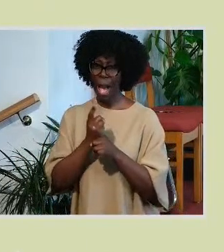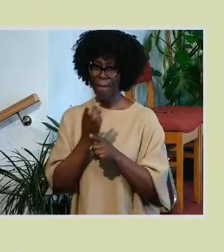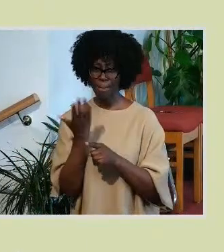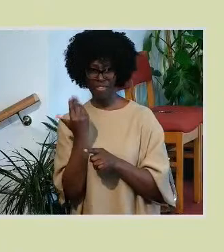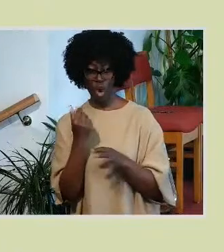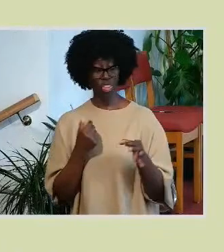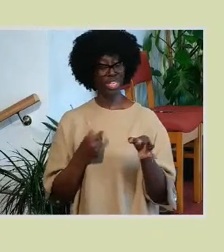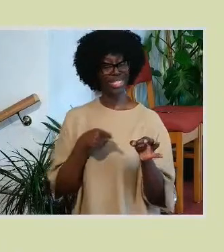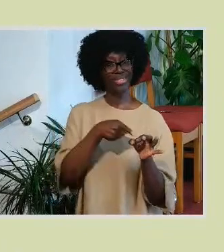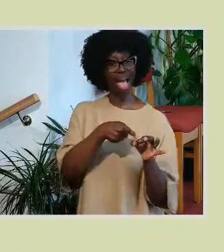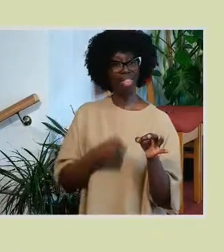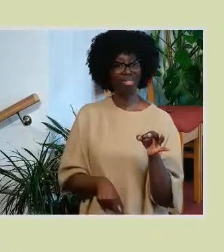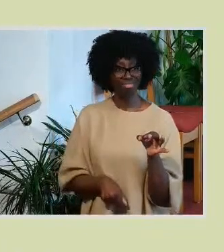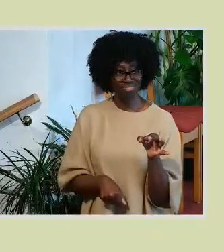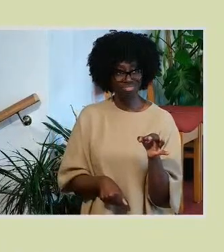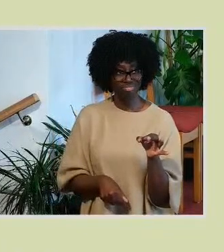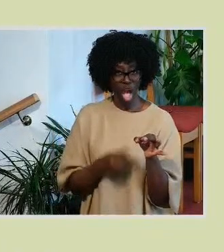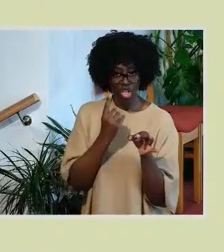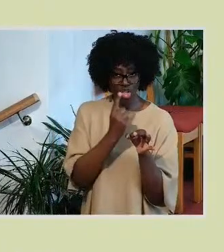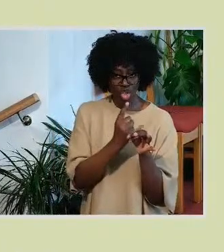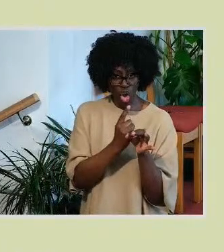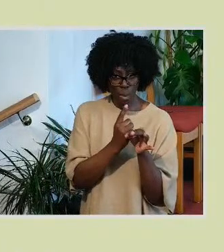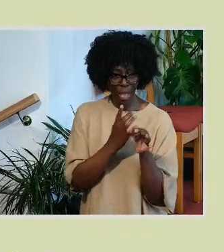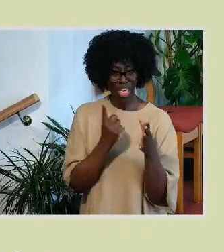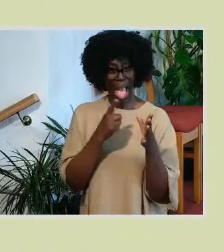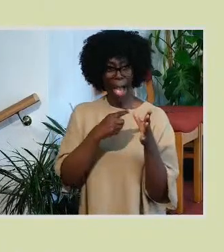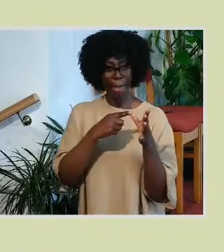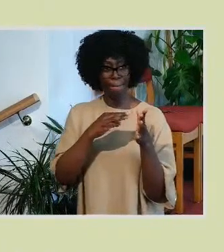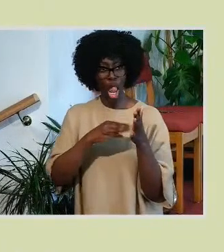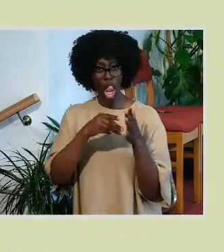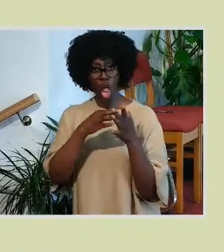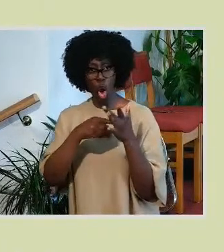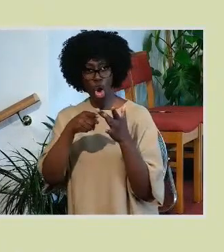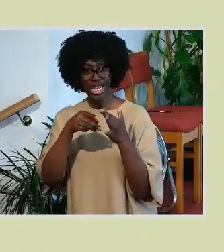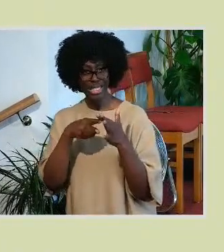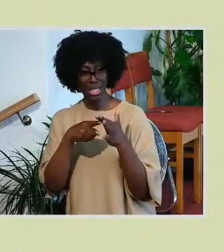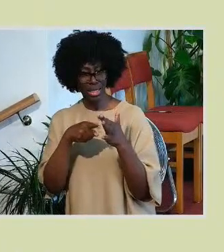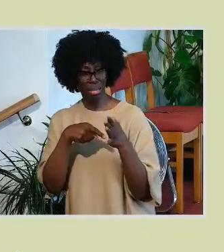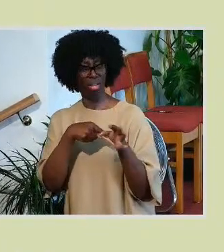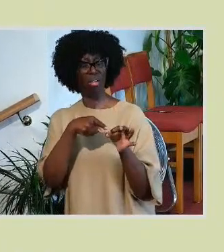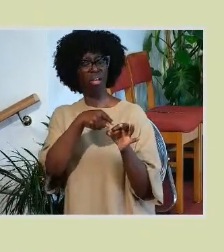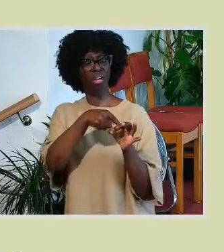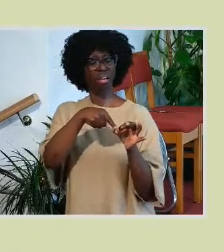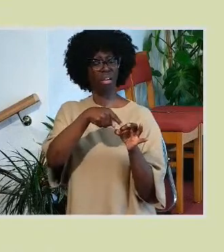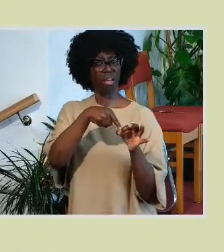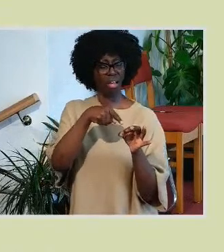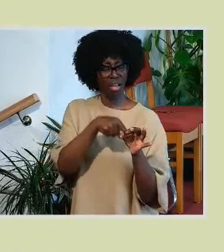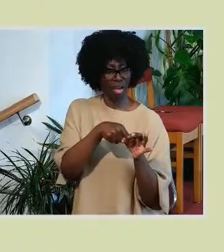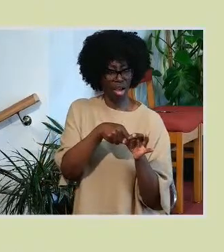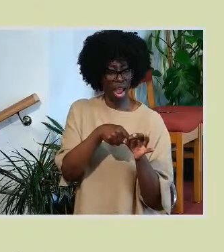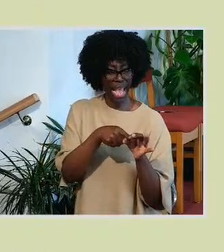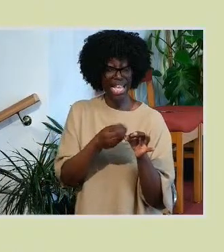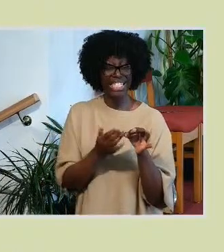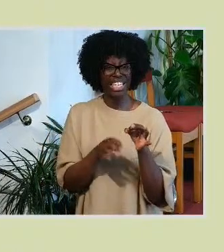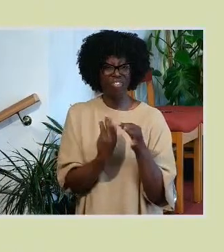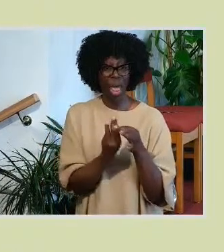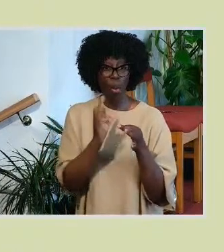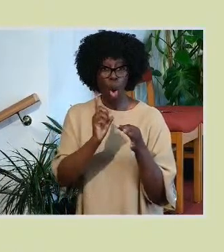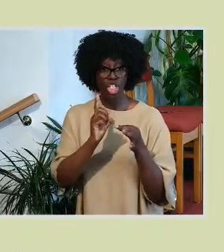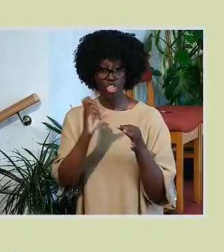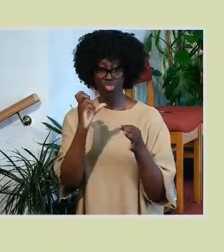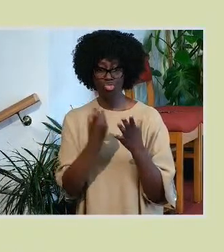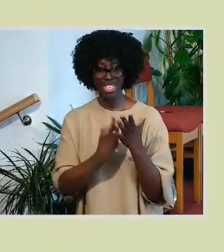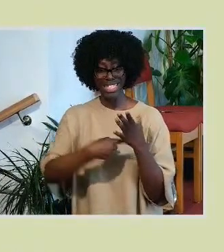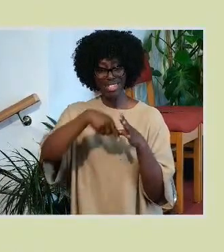seen cholesterol crystals in that. And we know that high cholesterol is also part of this metabolic disease.